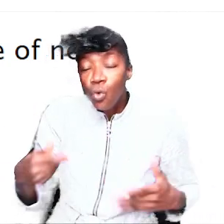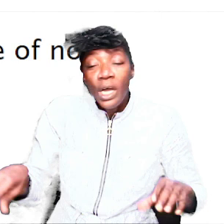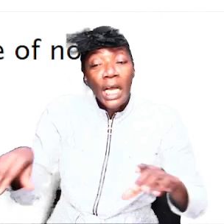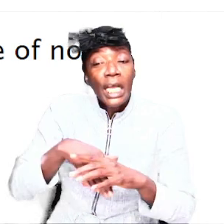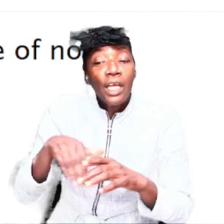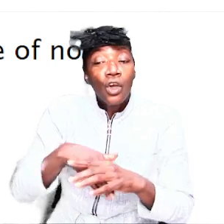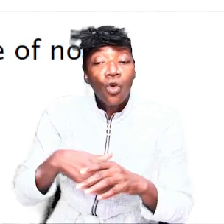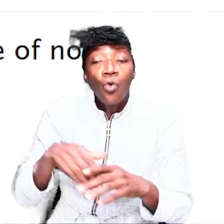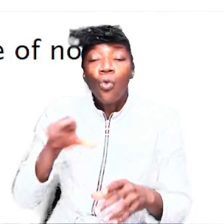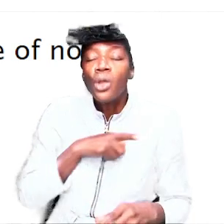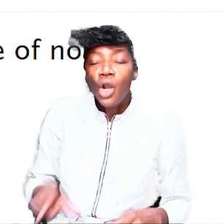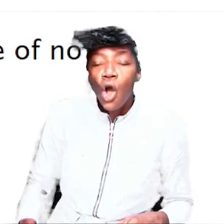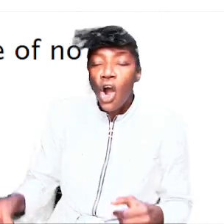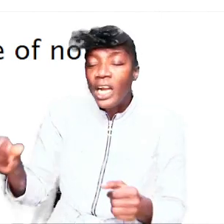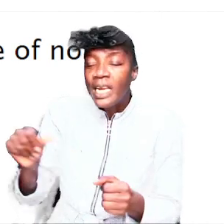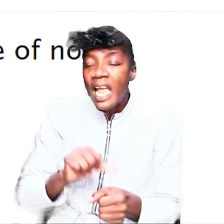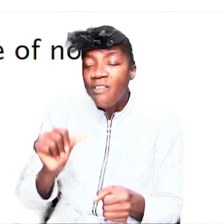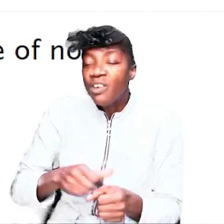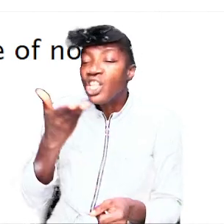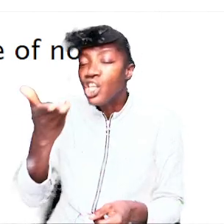in everything that you do.